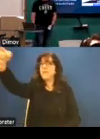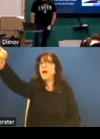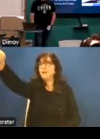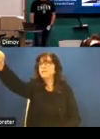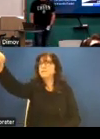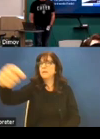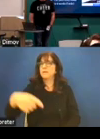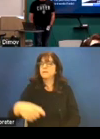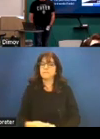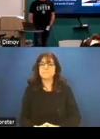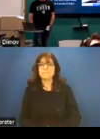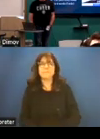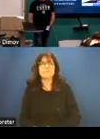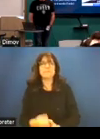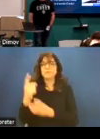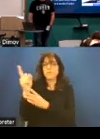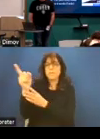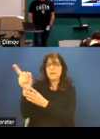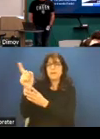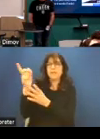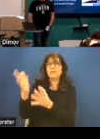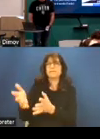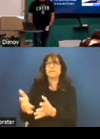Okay, 1 more minute.